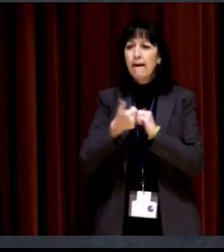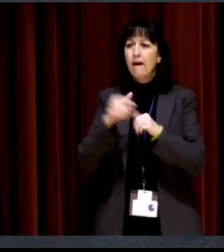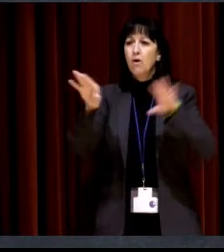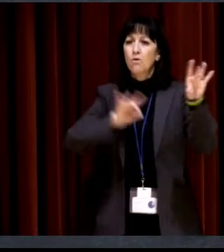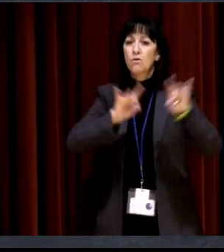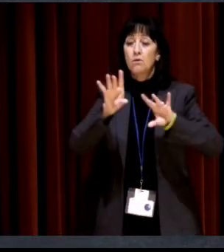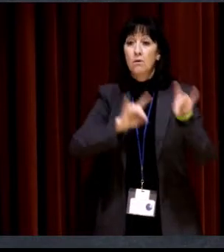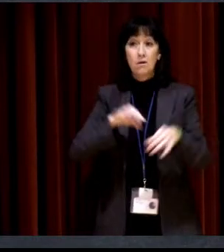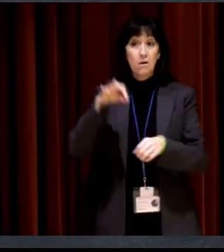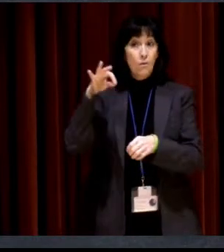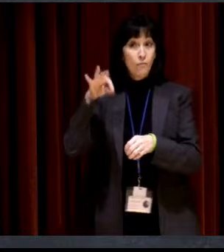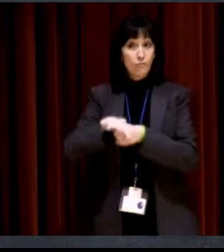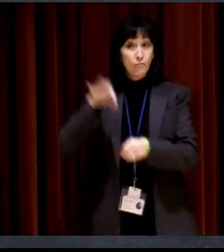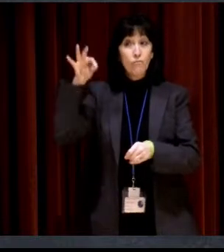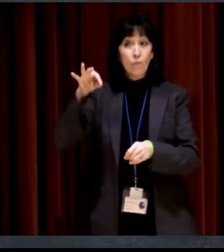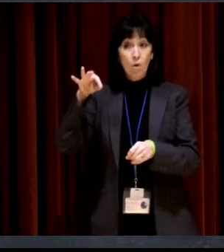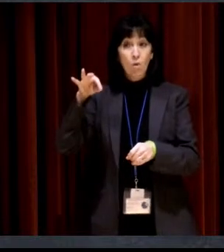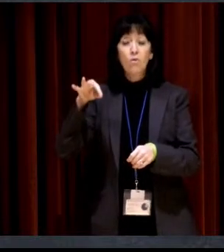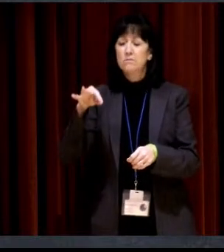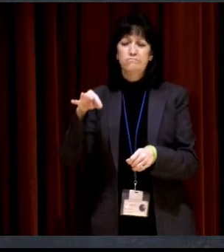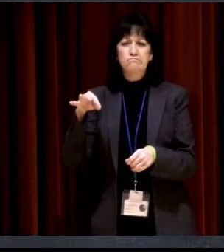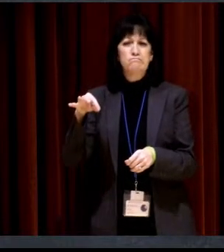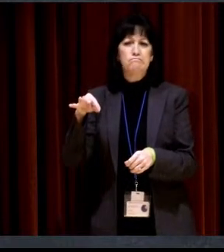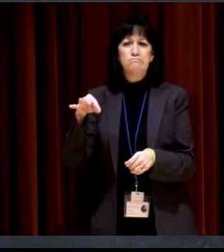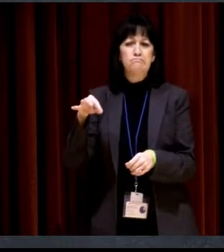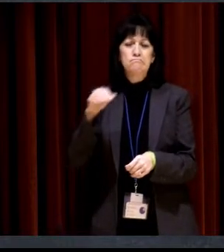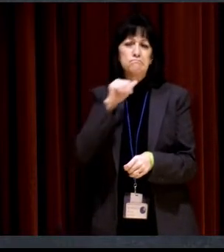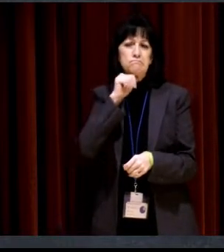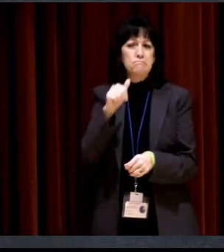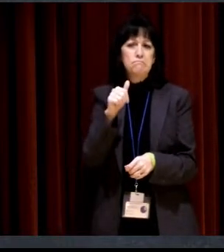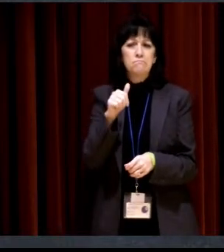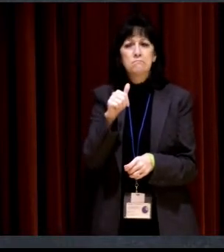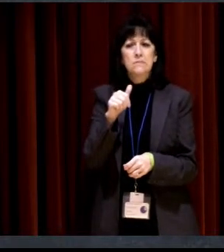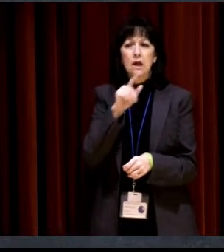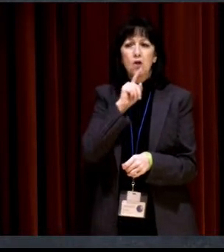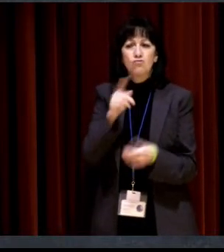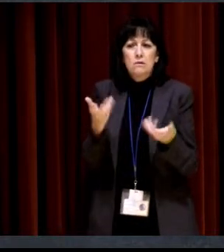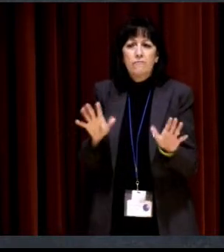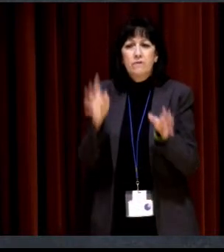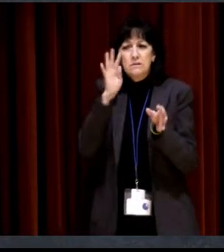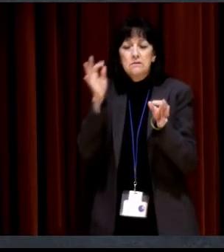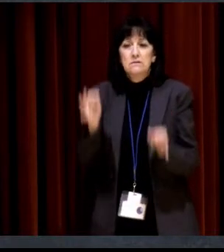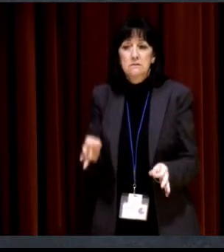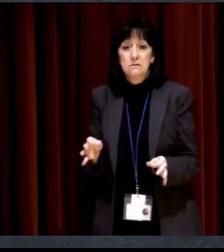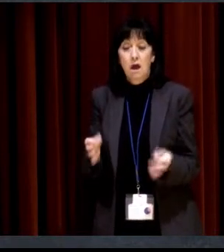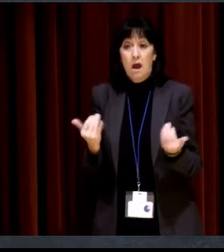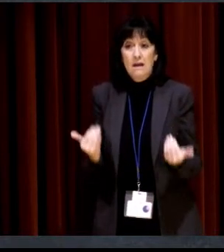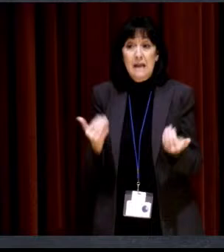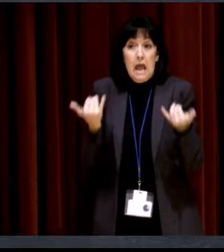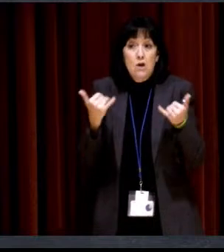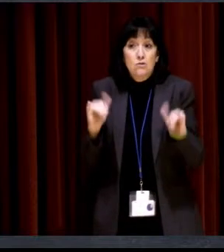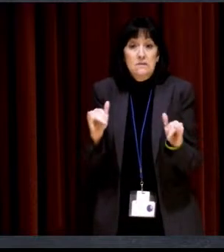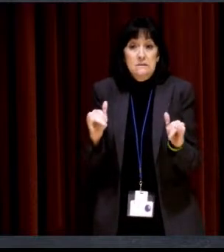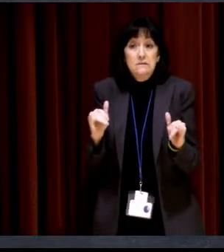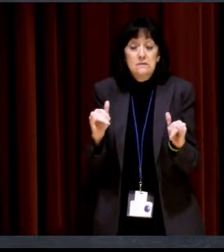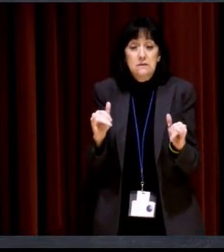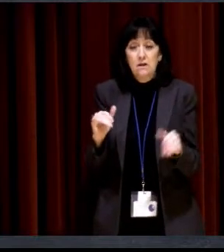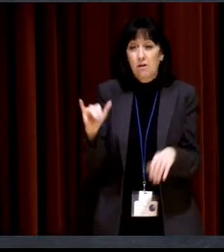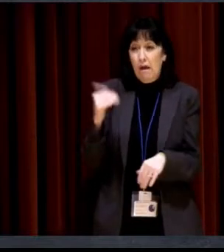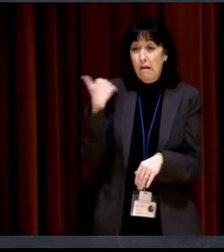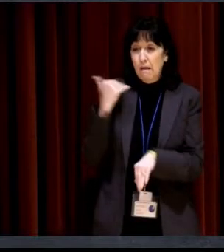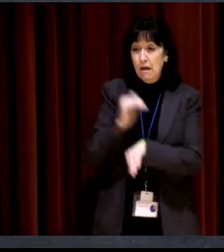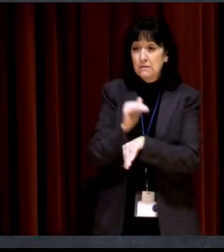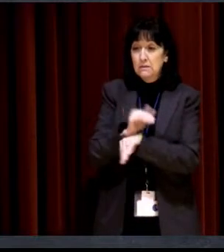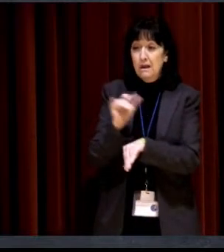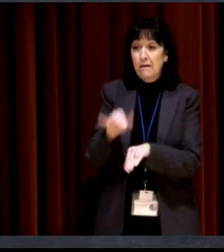about. And so it's something that we're taking a lot of feedback on. People are saying, at our board meeting last night, at the board meeting we went to,